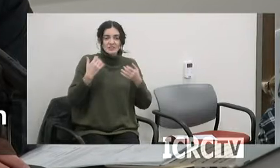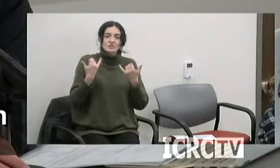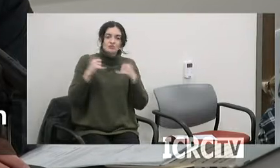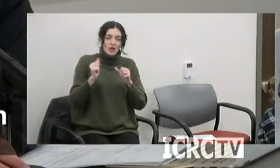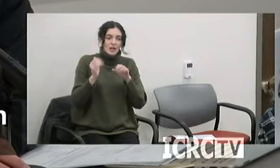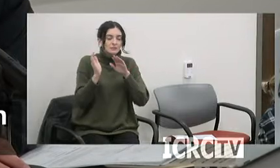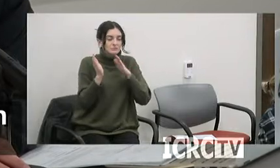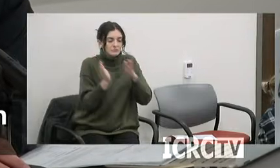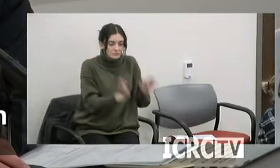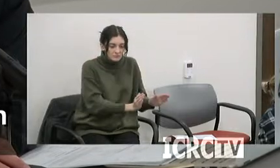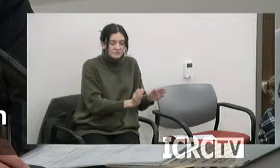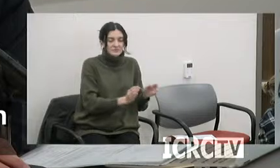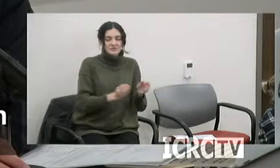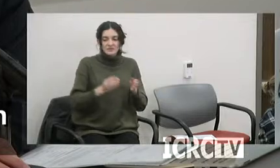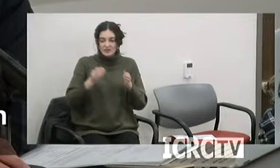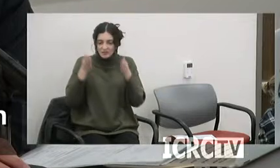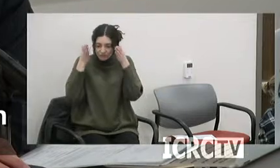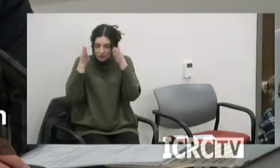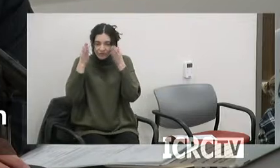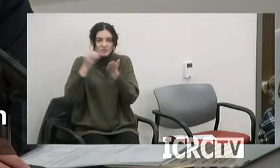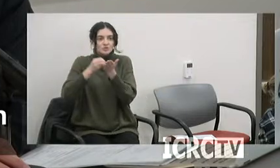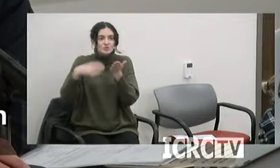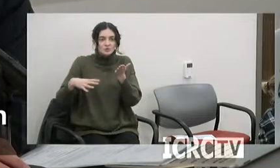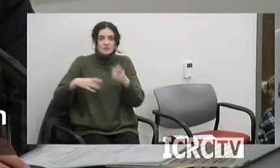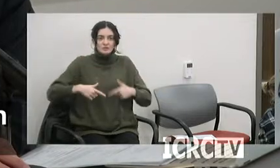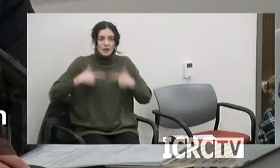Great questions. You're always willing to learn from us